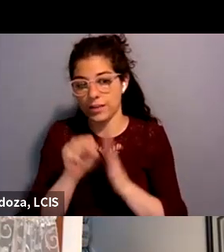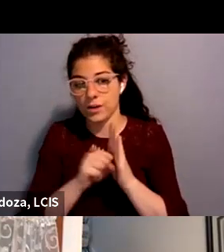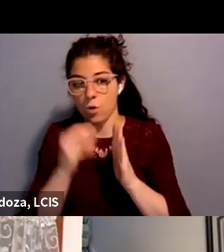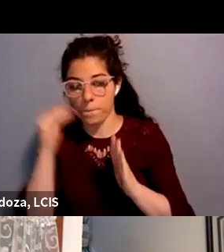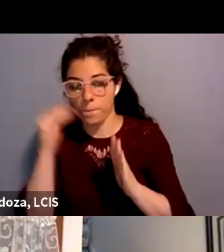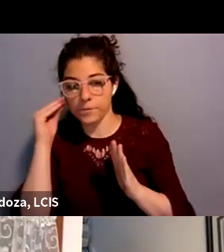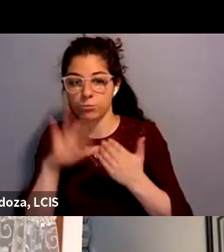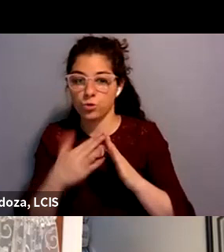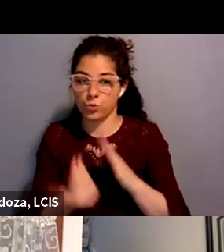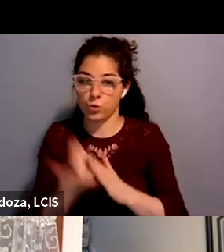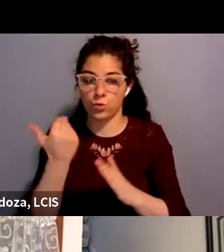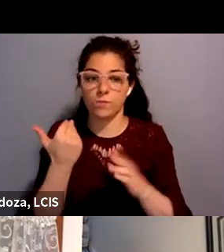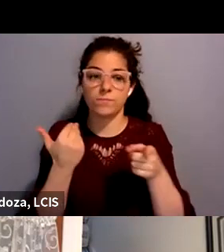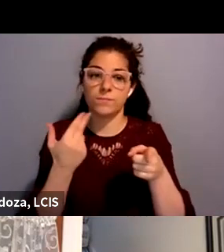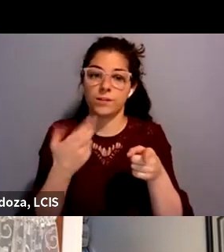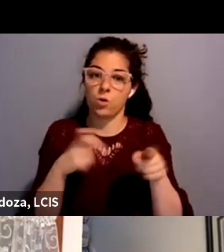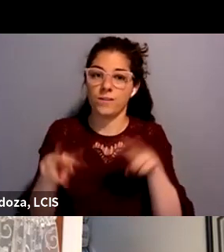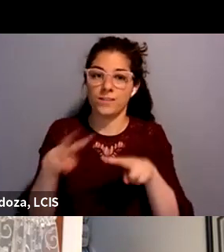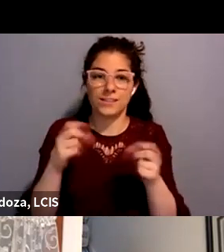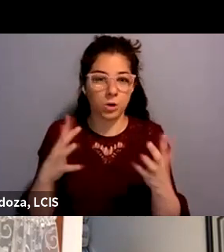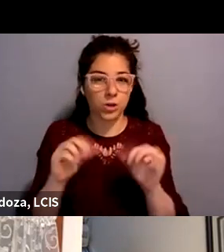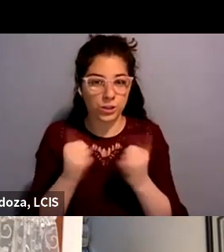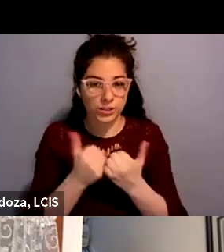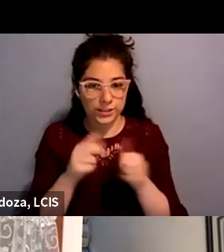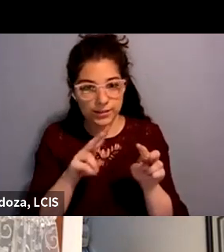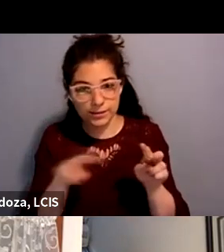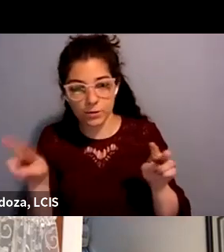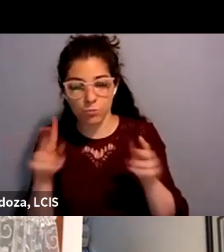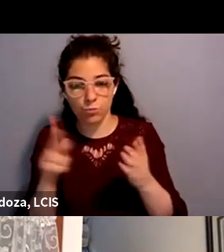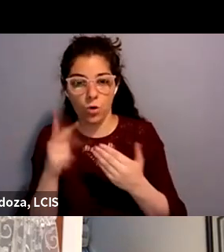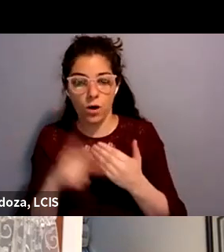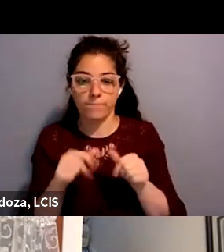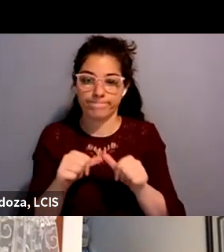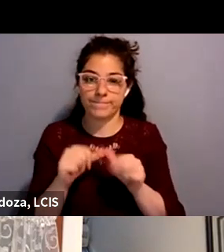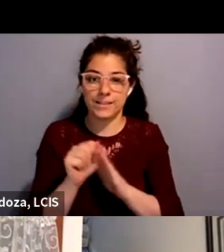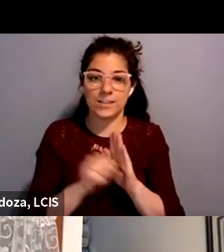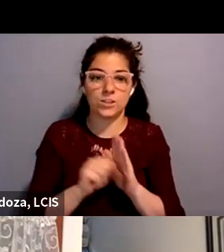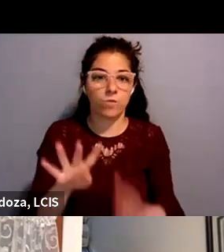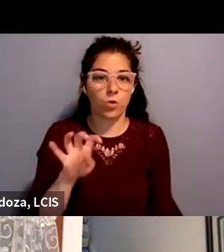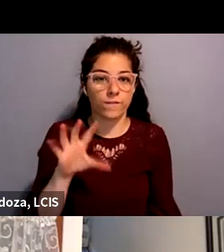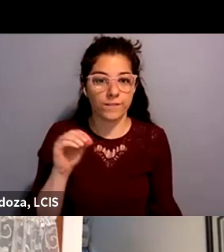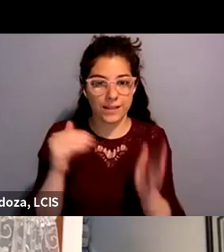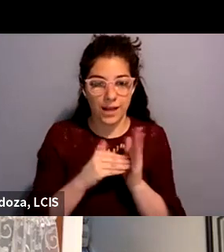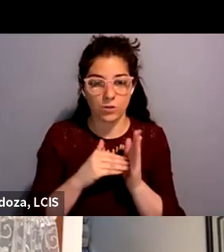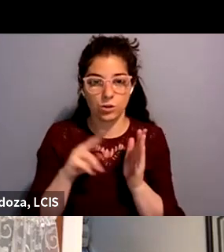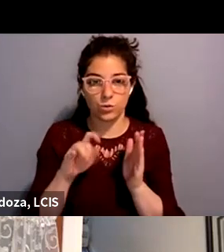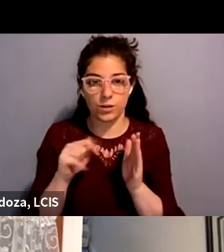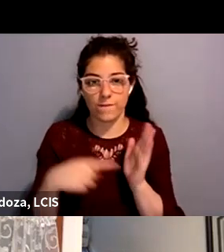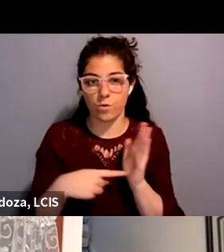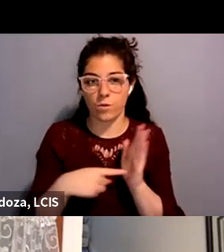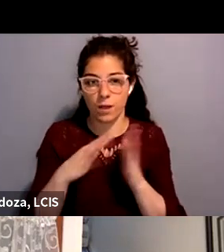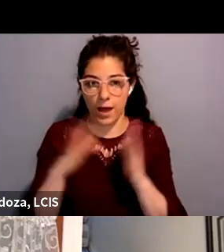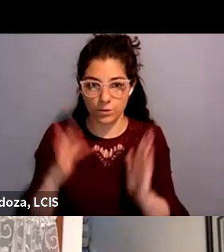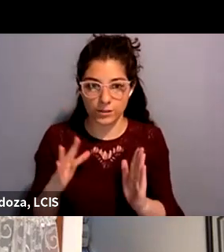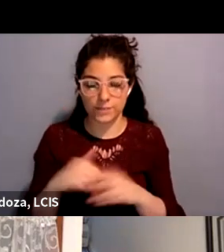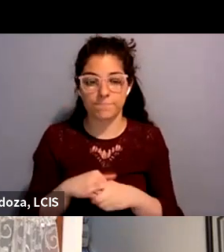this capacity, he oversees a multi-agency suite of programs that maintain the state's 450,000 unit affordable housing